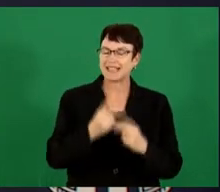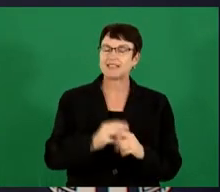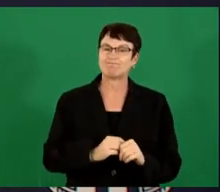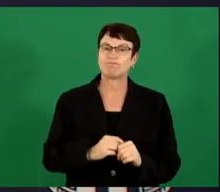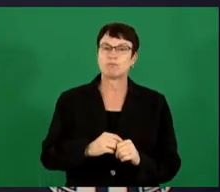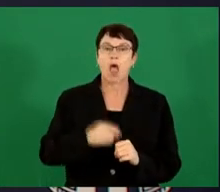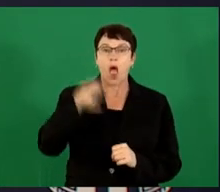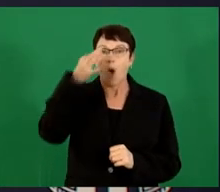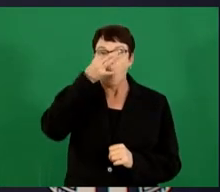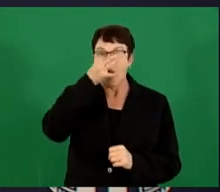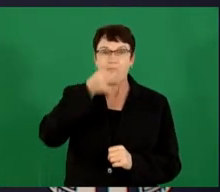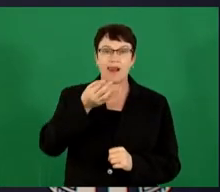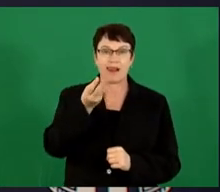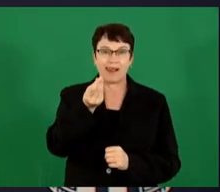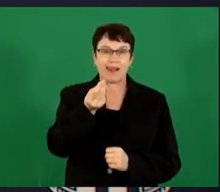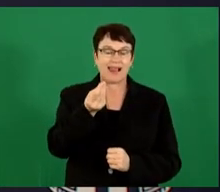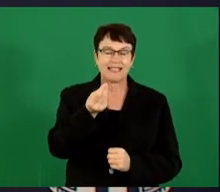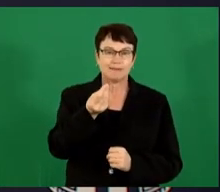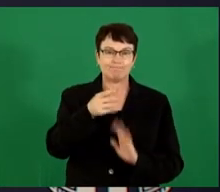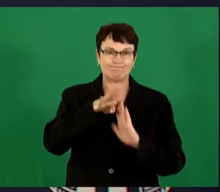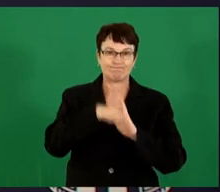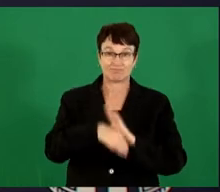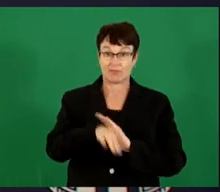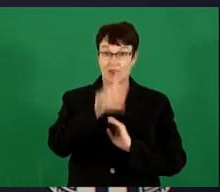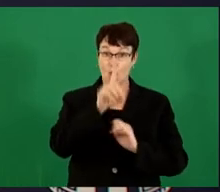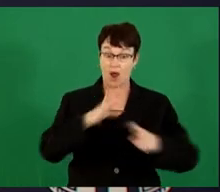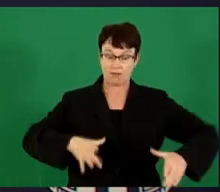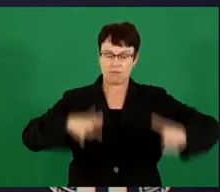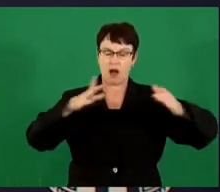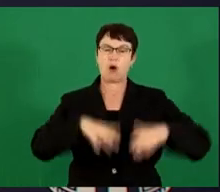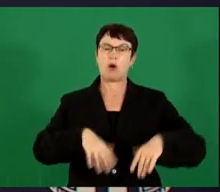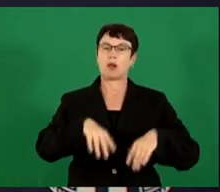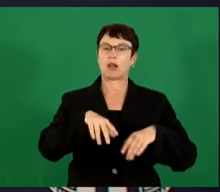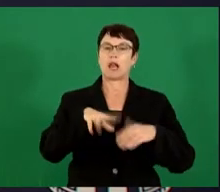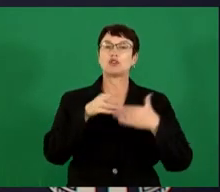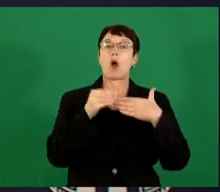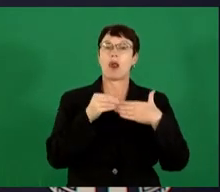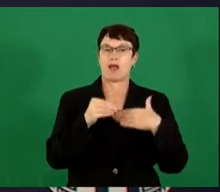averaging $89 per barrel in